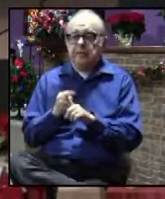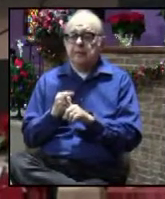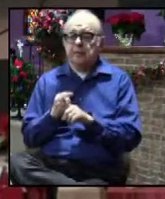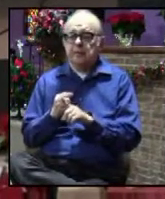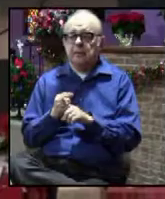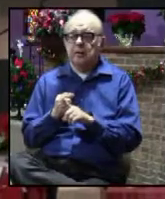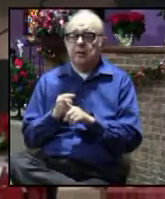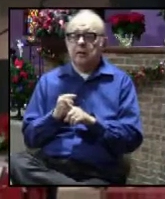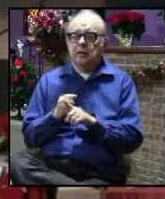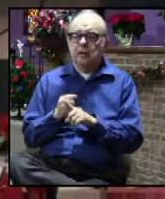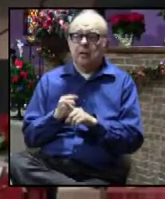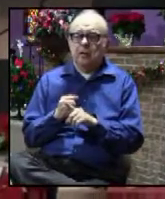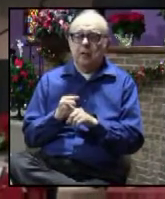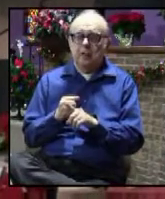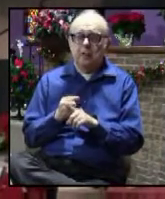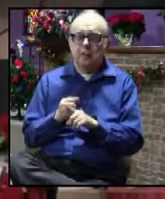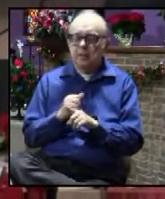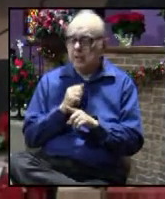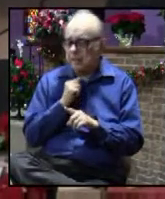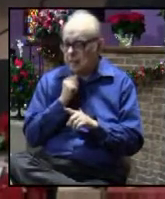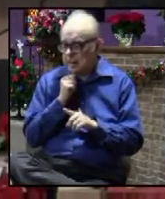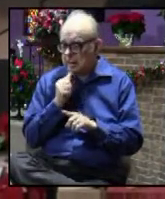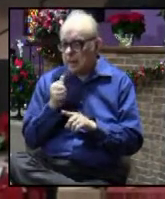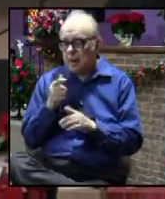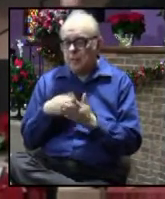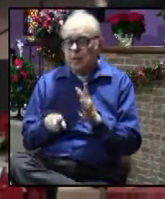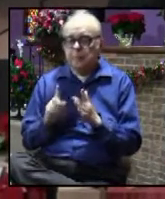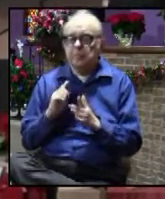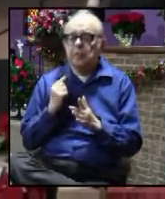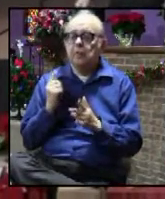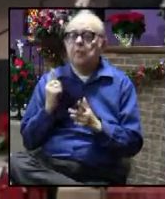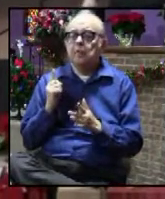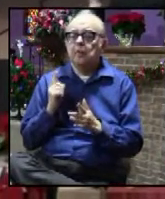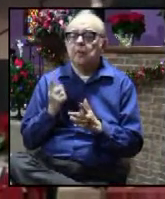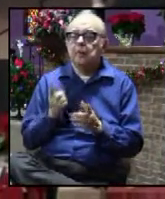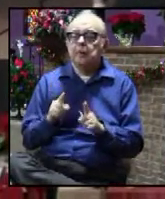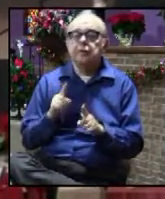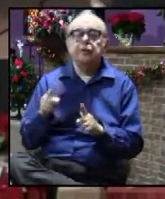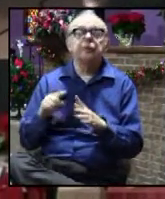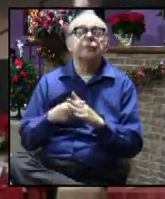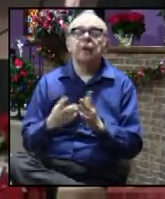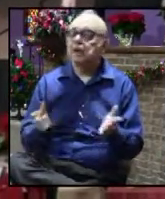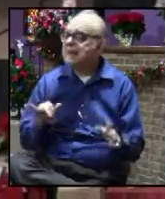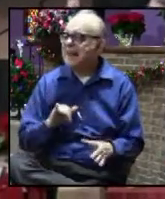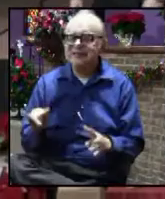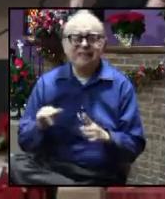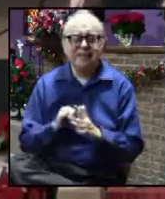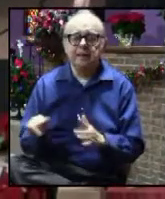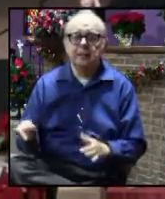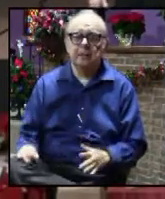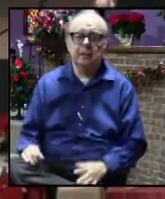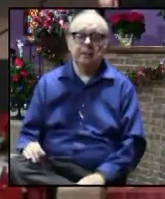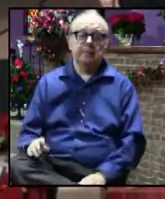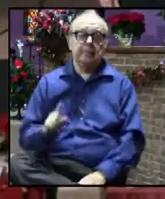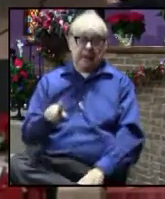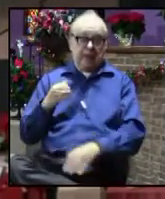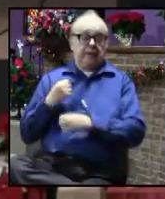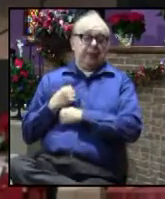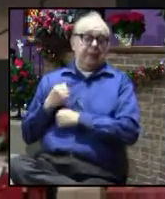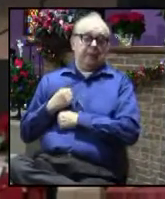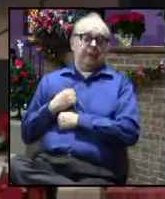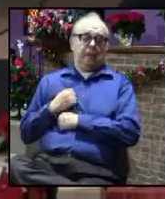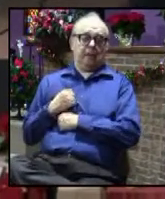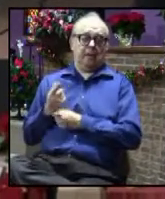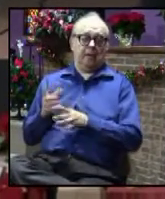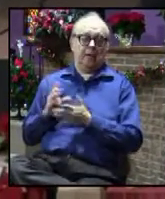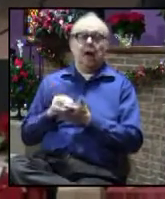cadence is not what it was when you started. Amen. In the military, what